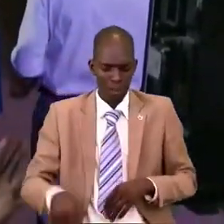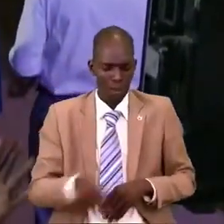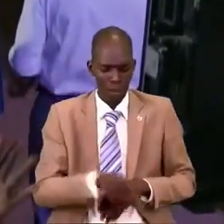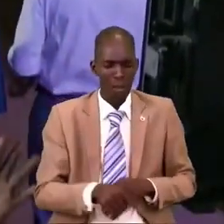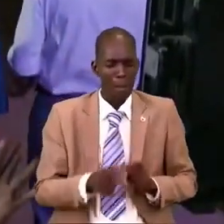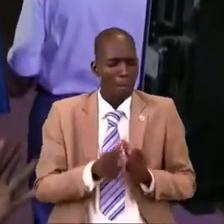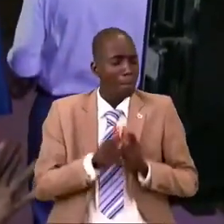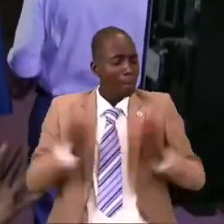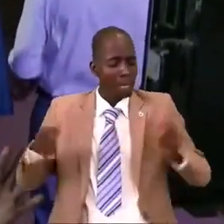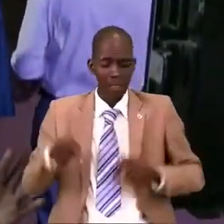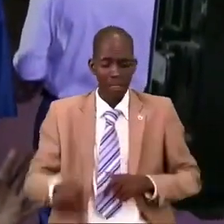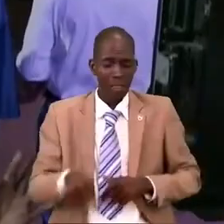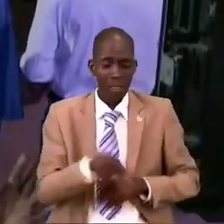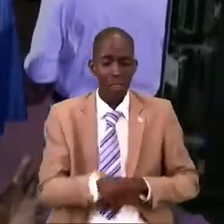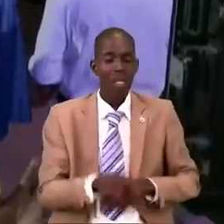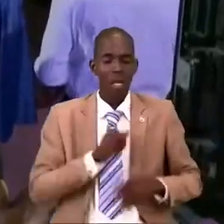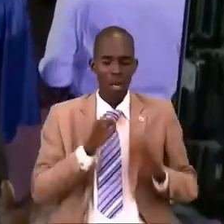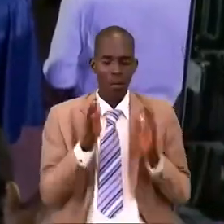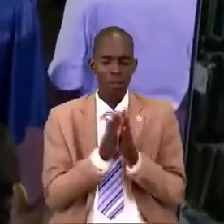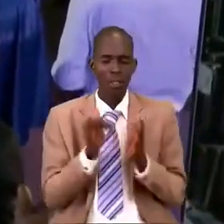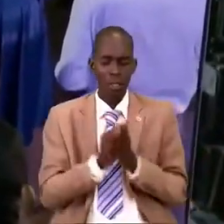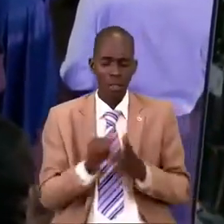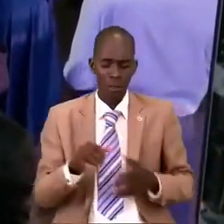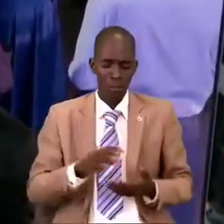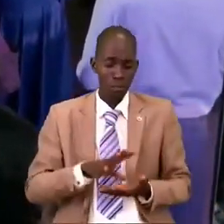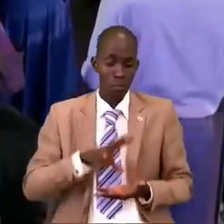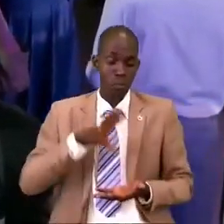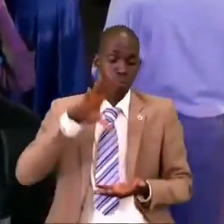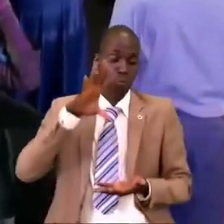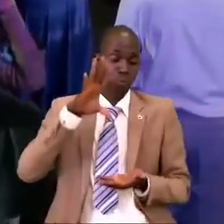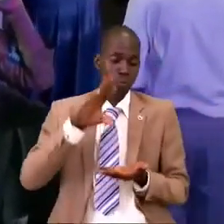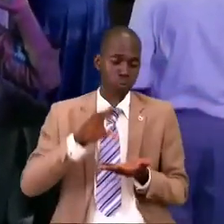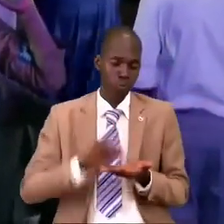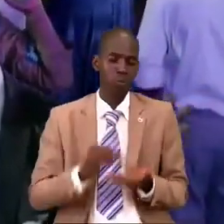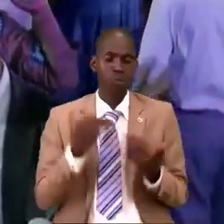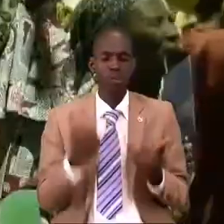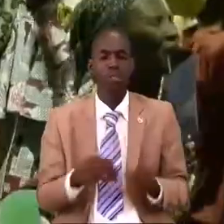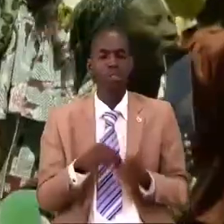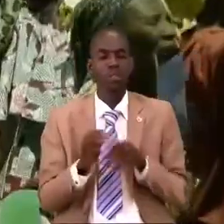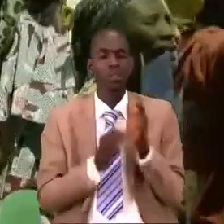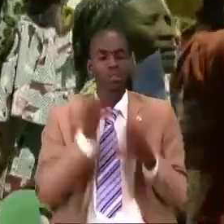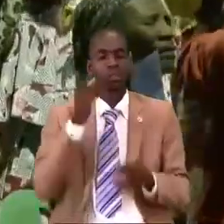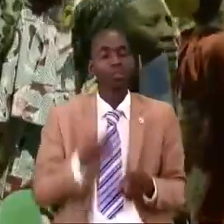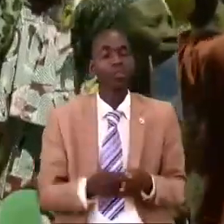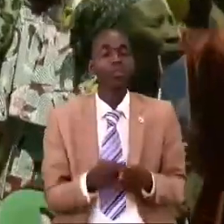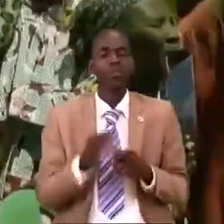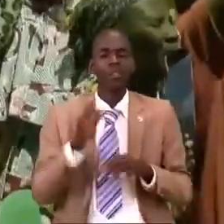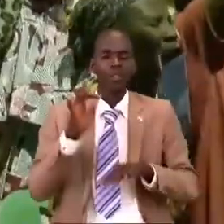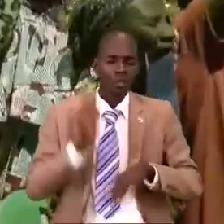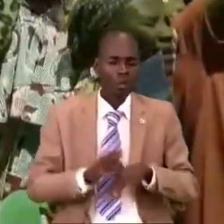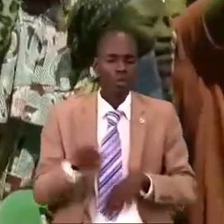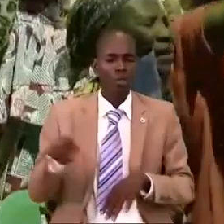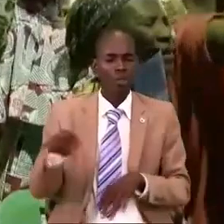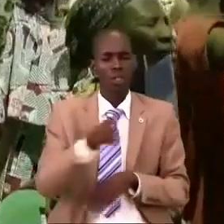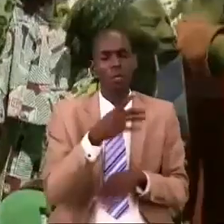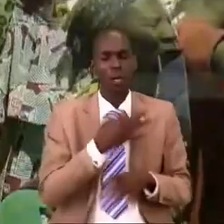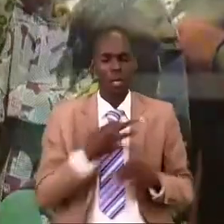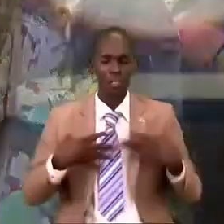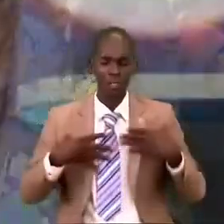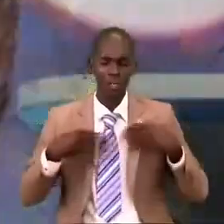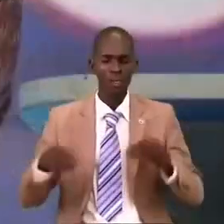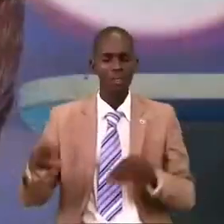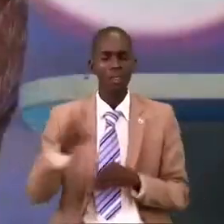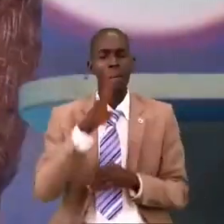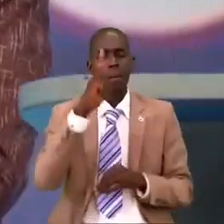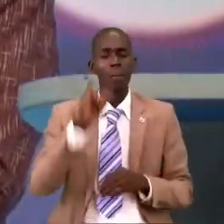heal them by your mighty power in Jesus' name. And here